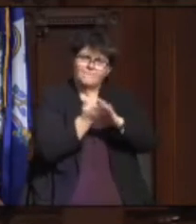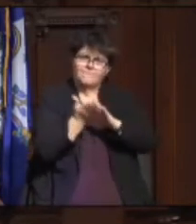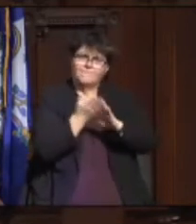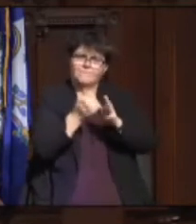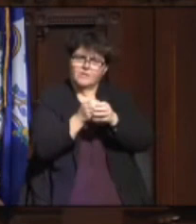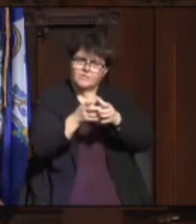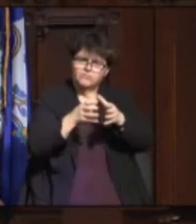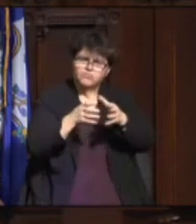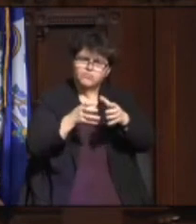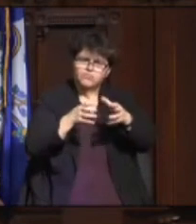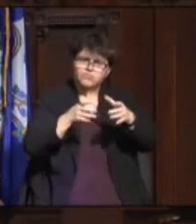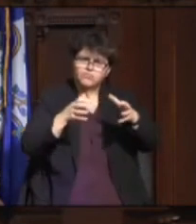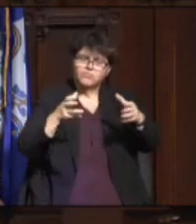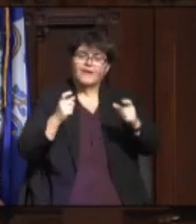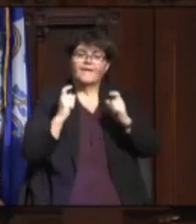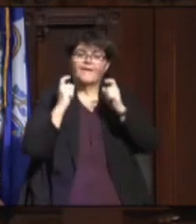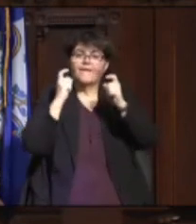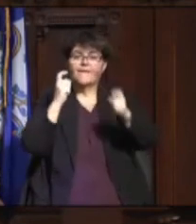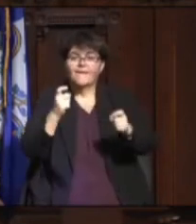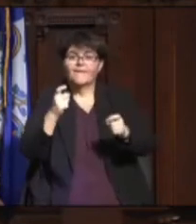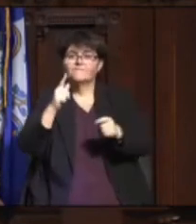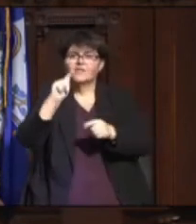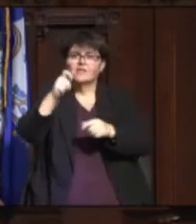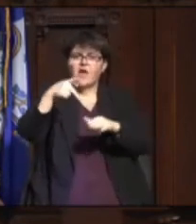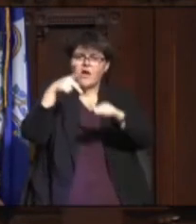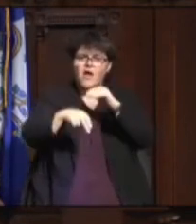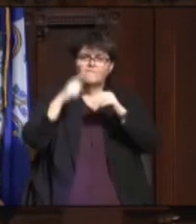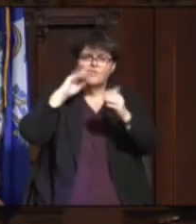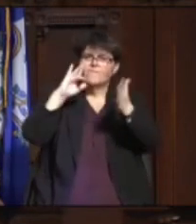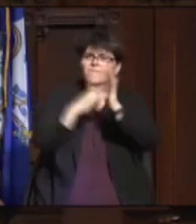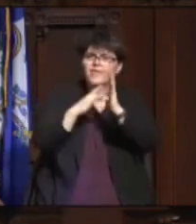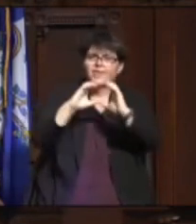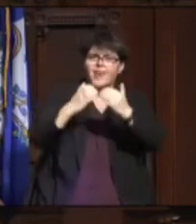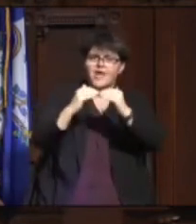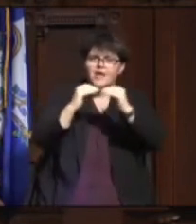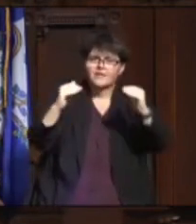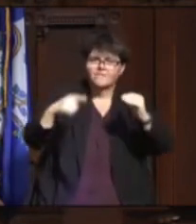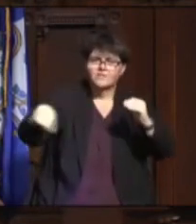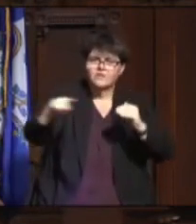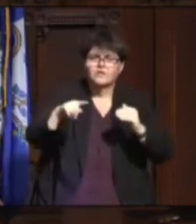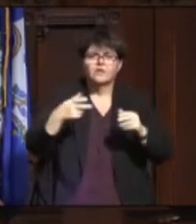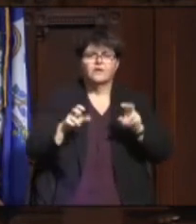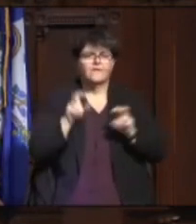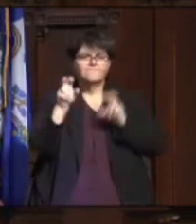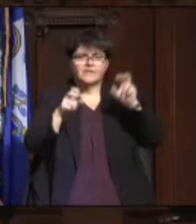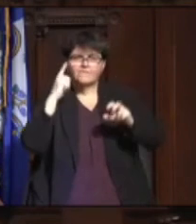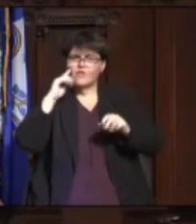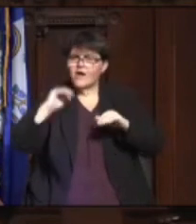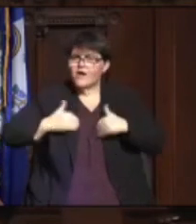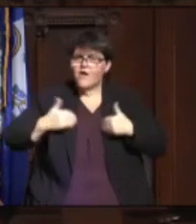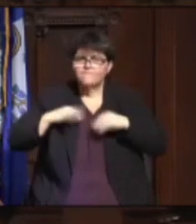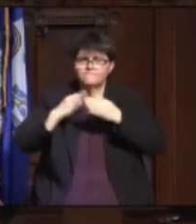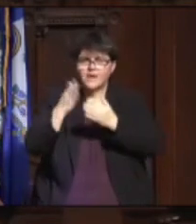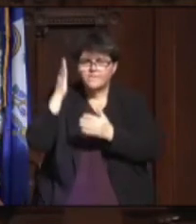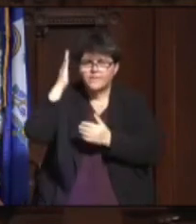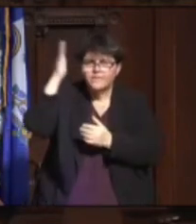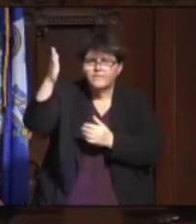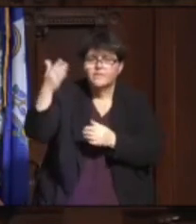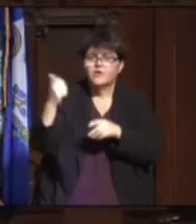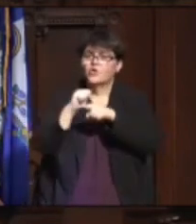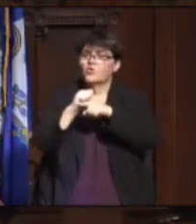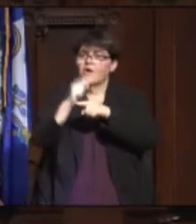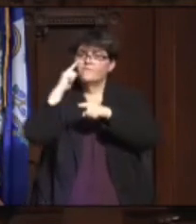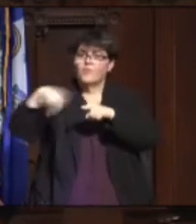and investments in our young families, education, workforce training, workforce housing, and